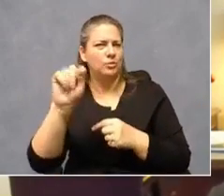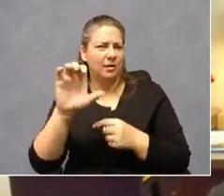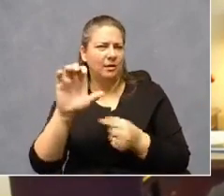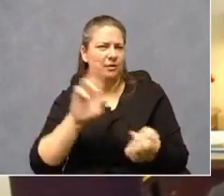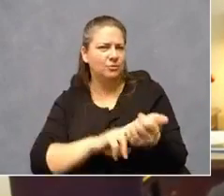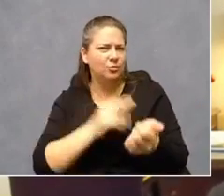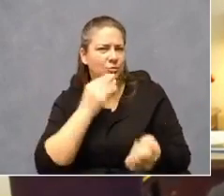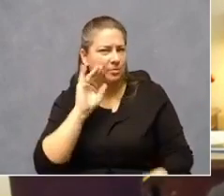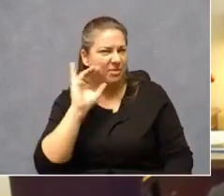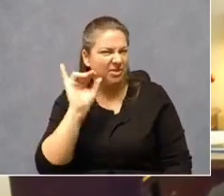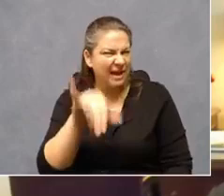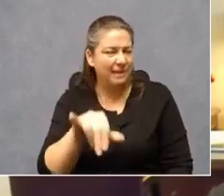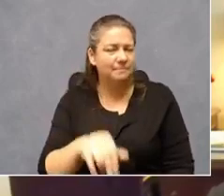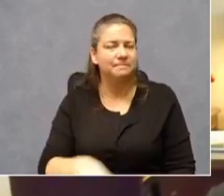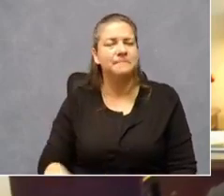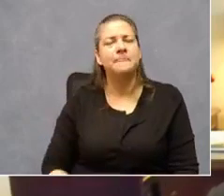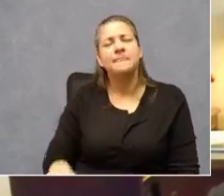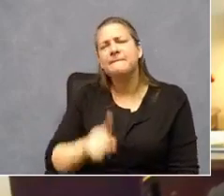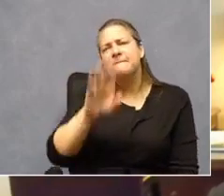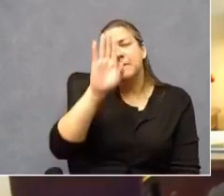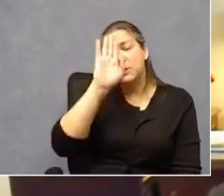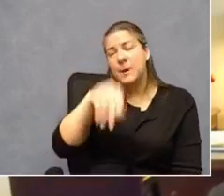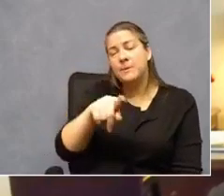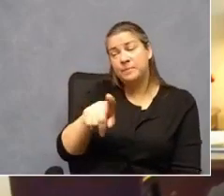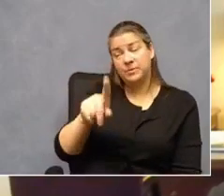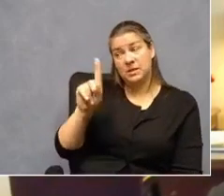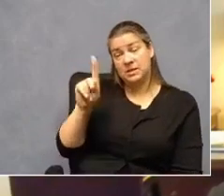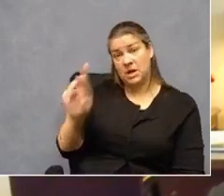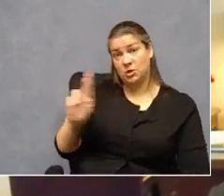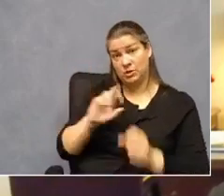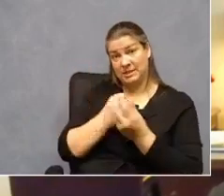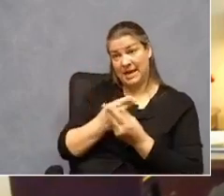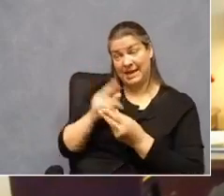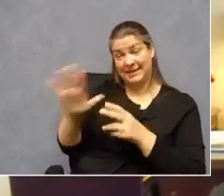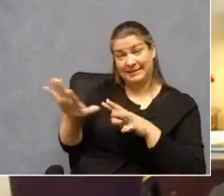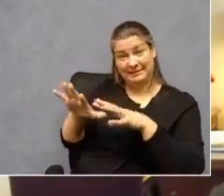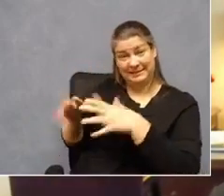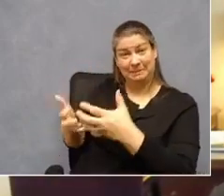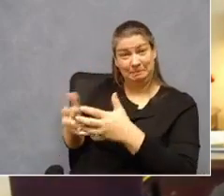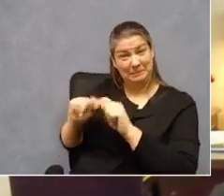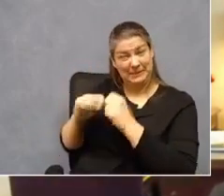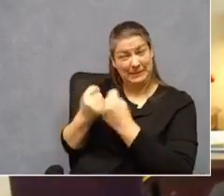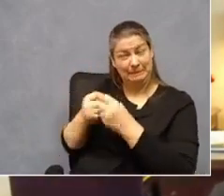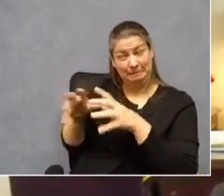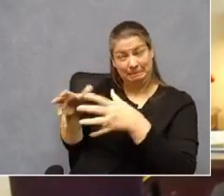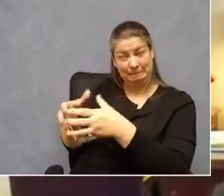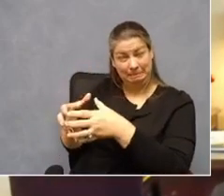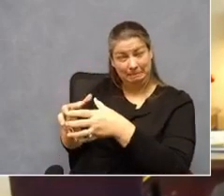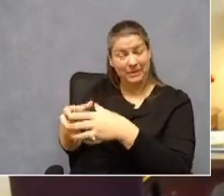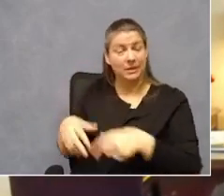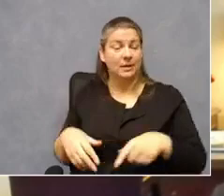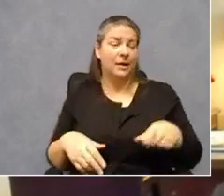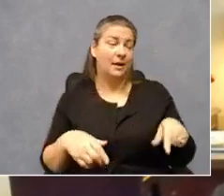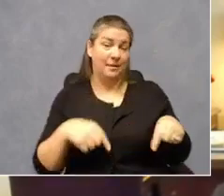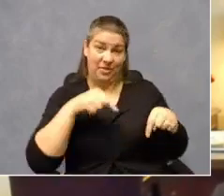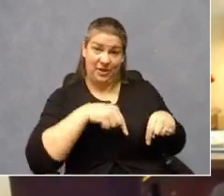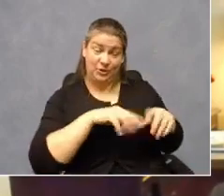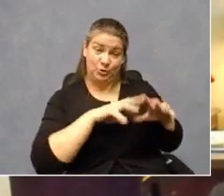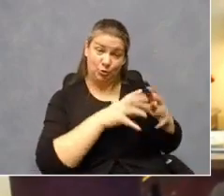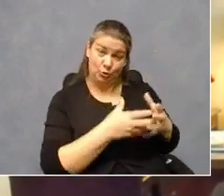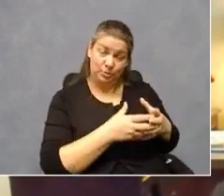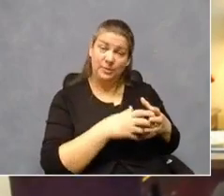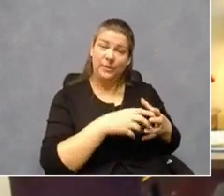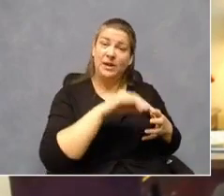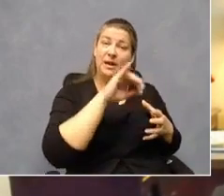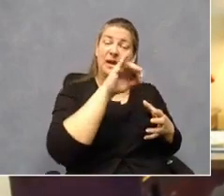we talk about Dr. Stack and Dr. Stack's team, and this group, the Inspector General, Adam Mather,